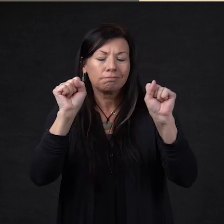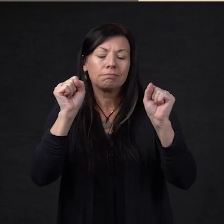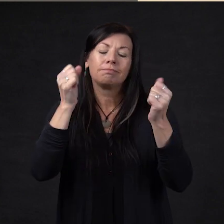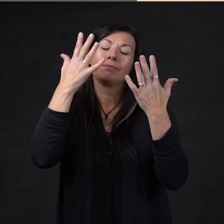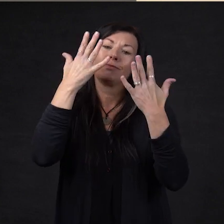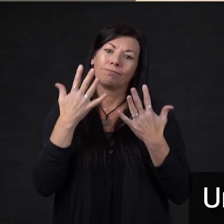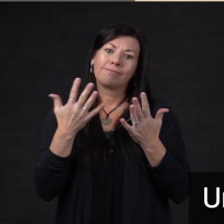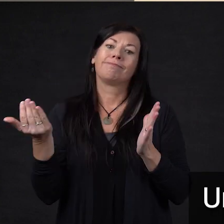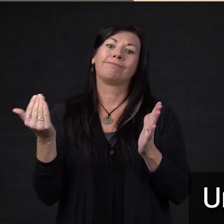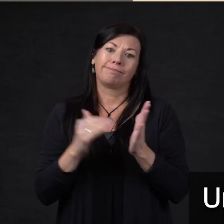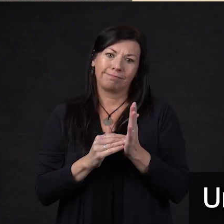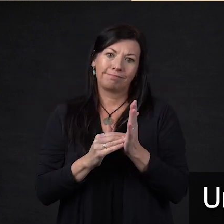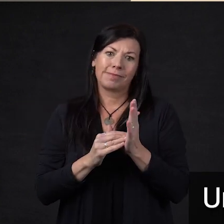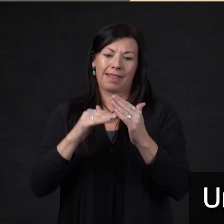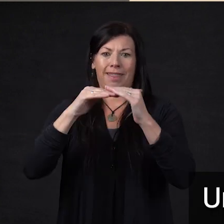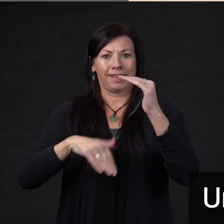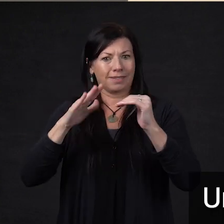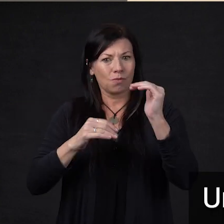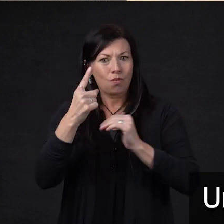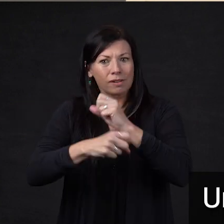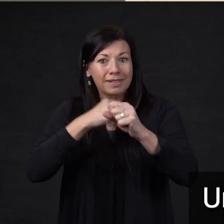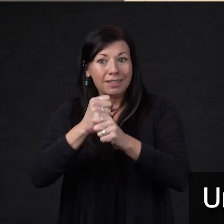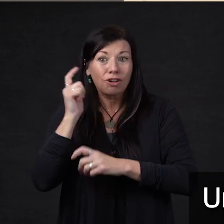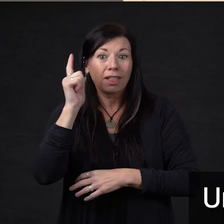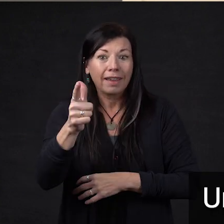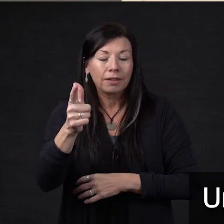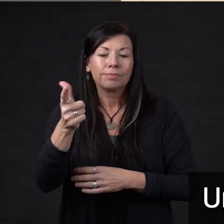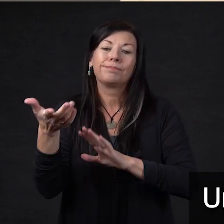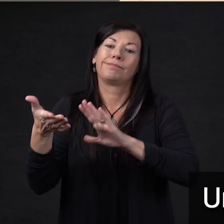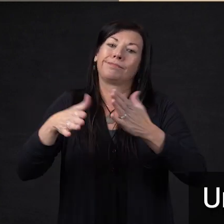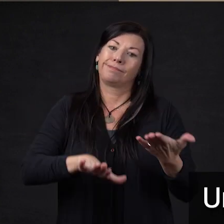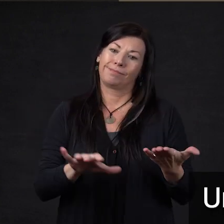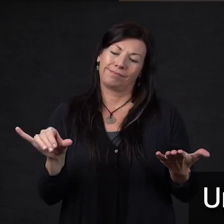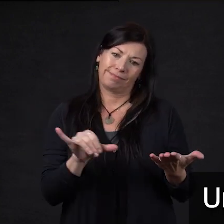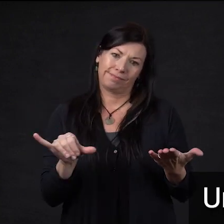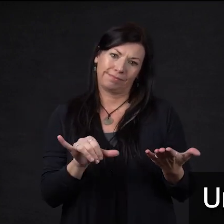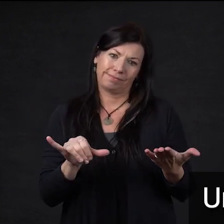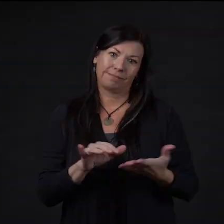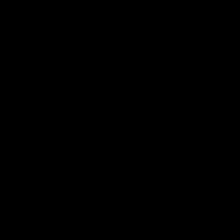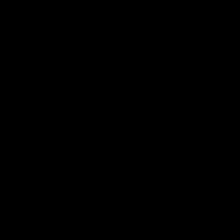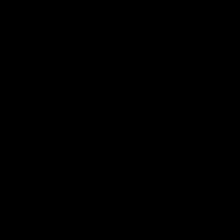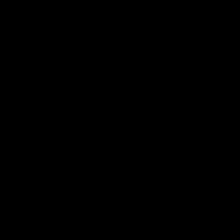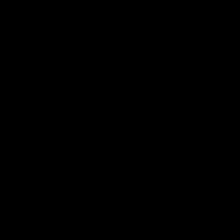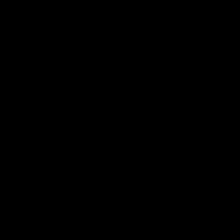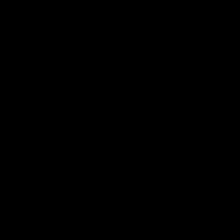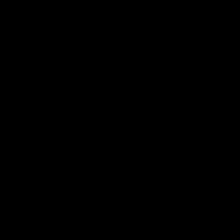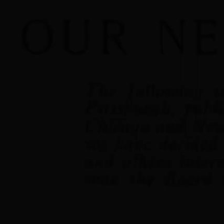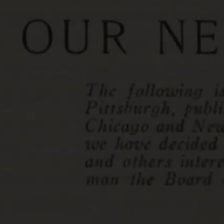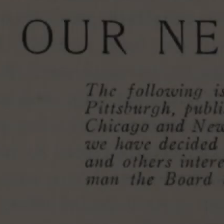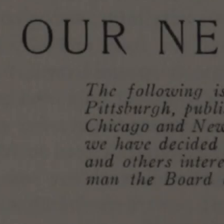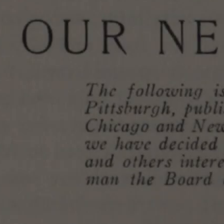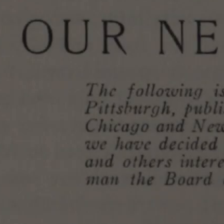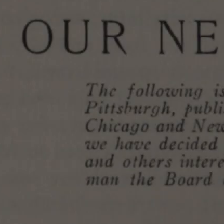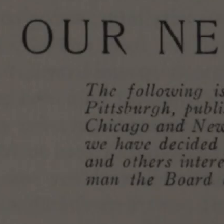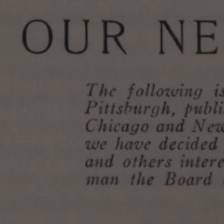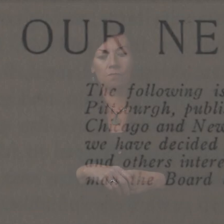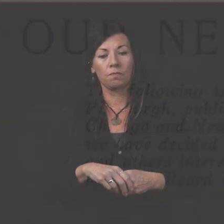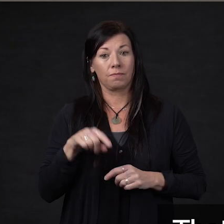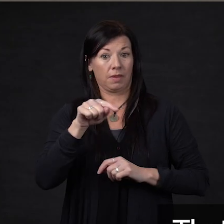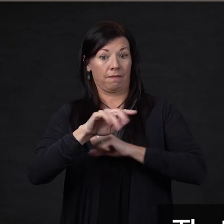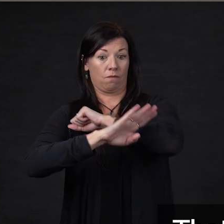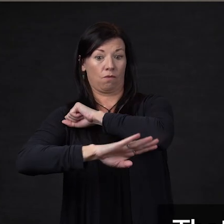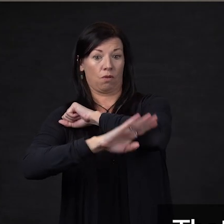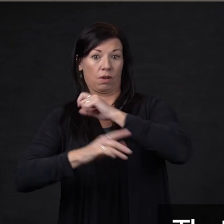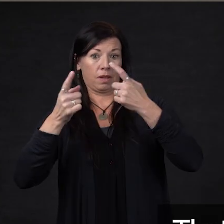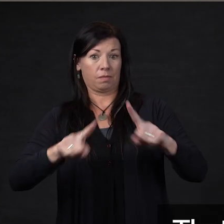superintendent. Unfortunately, less than a year later, she passed away too. Colorado Index article with the photo of Superintendent